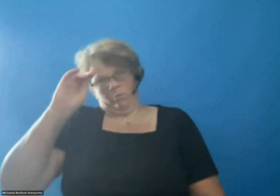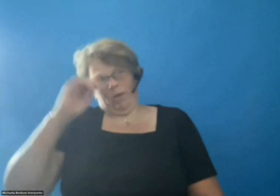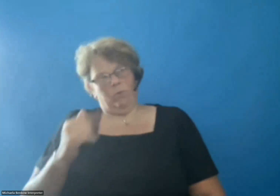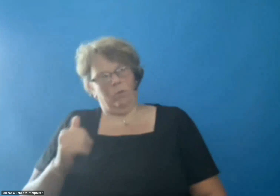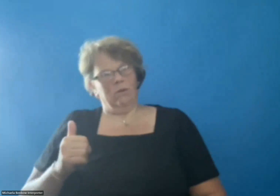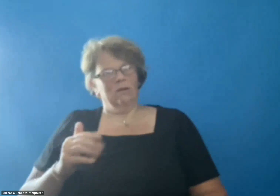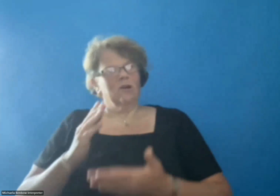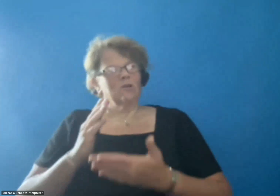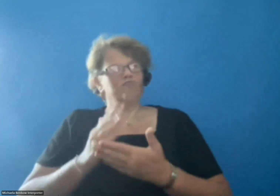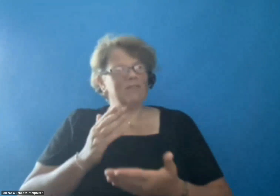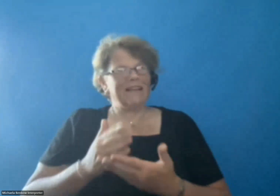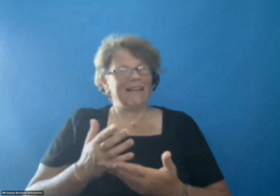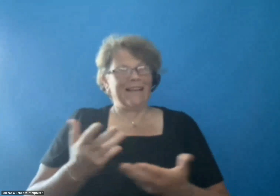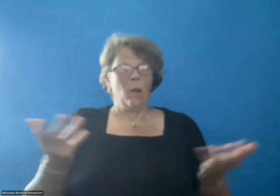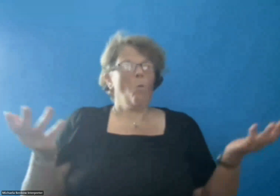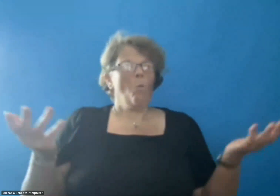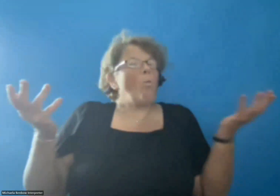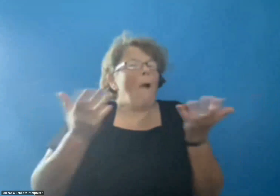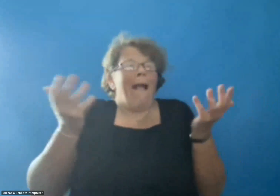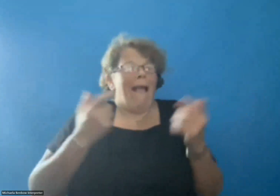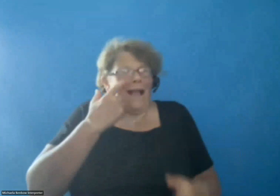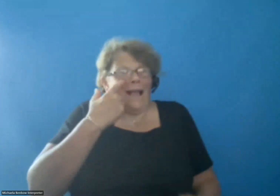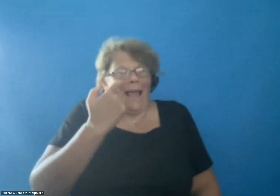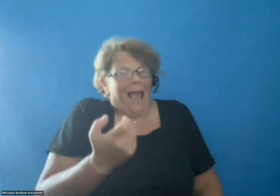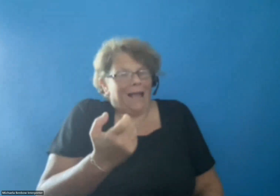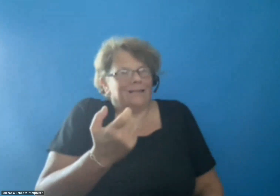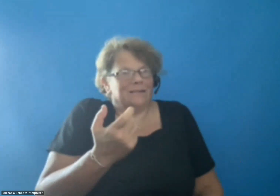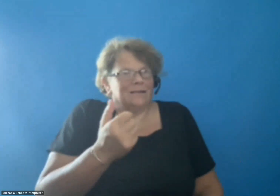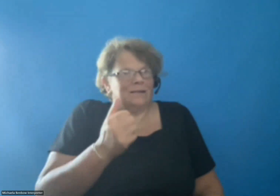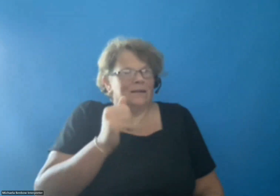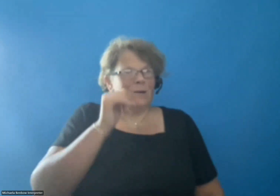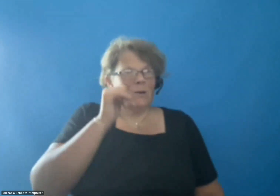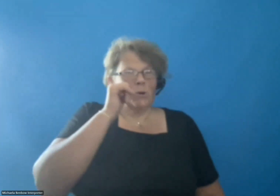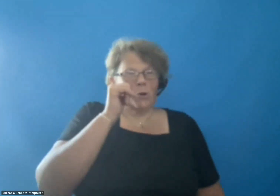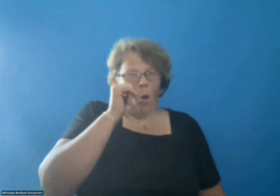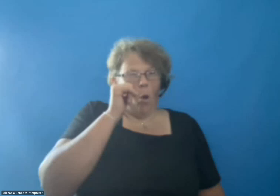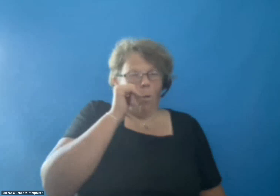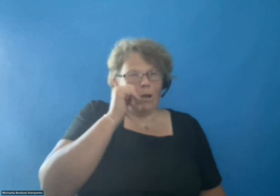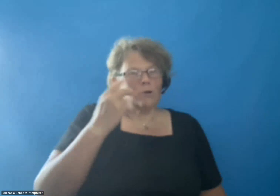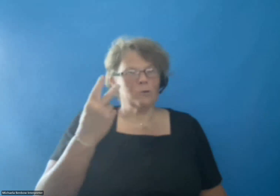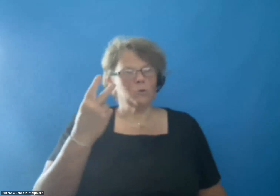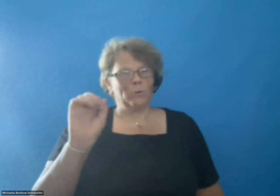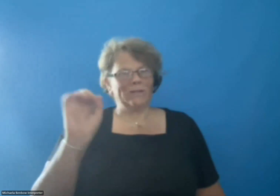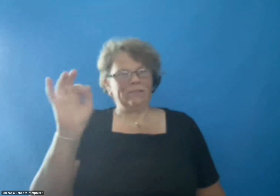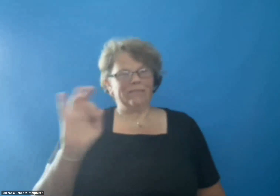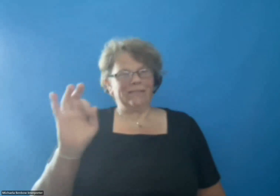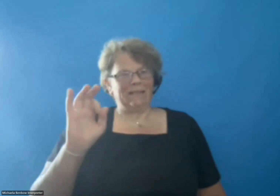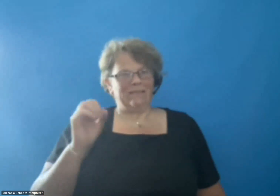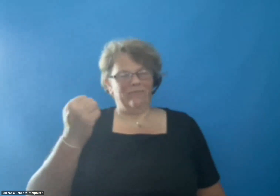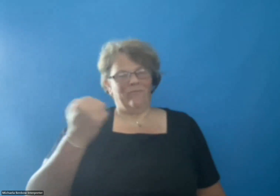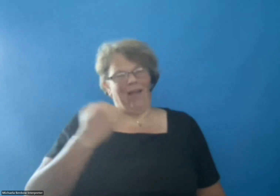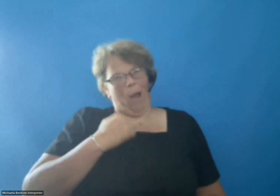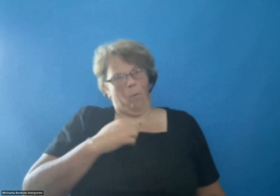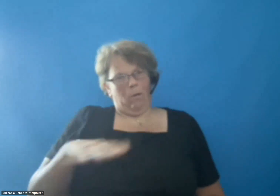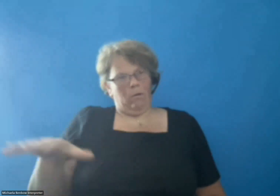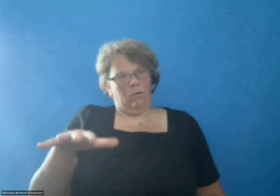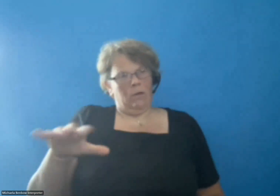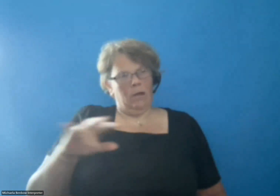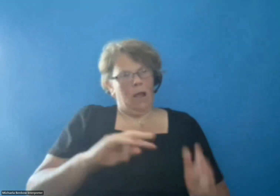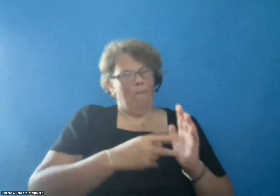the population and where they get care. And we know that circa 20% of our population receive their planned